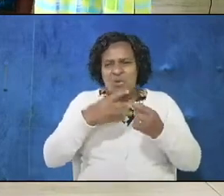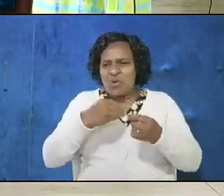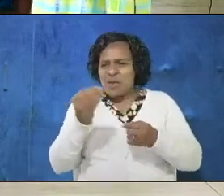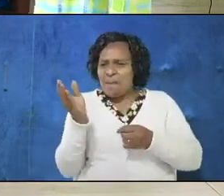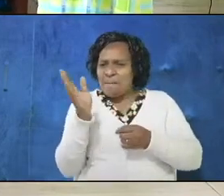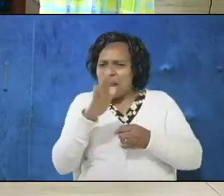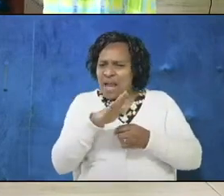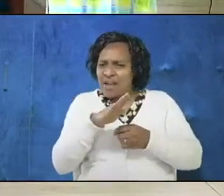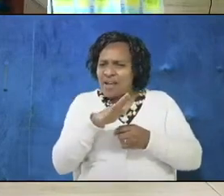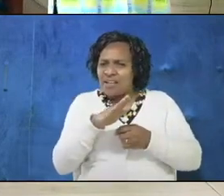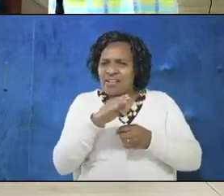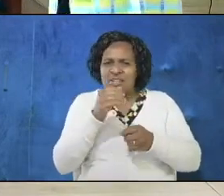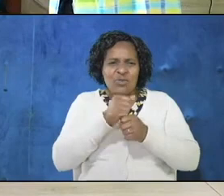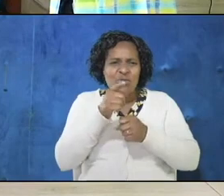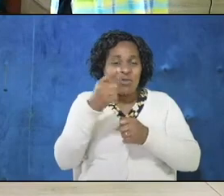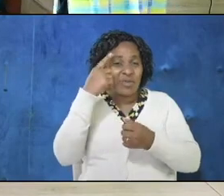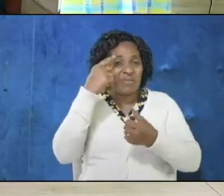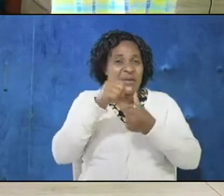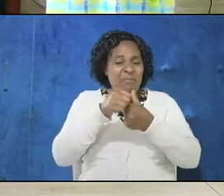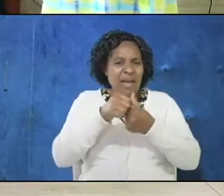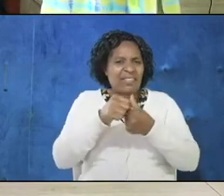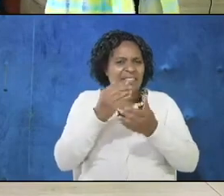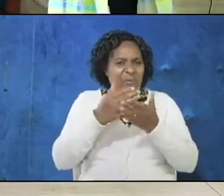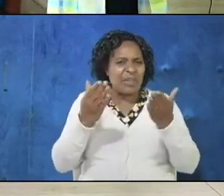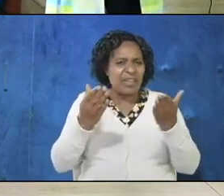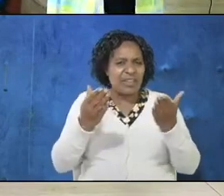back, do you guys remember Lystra?